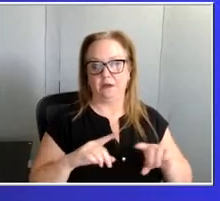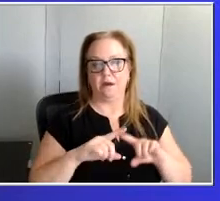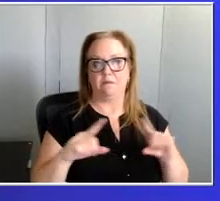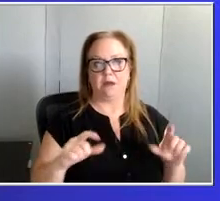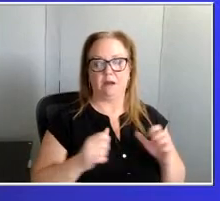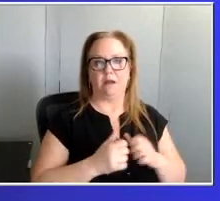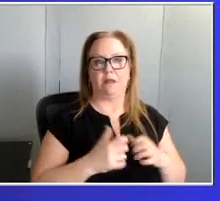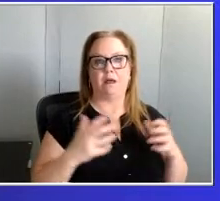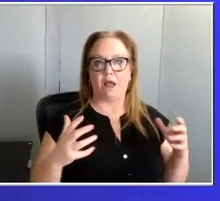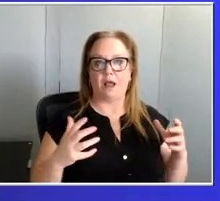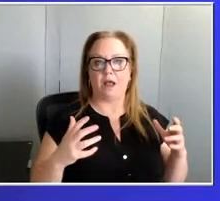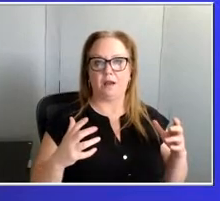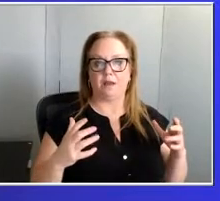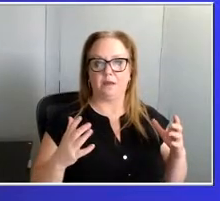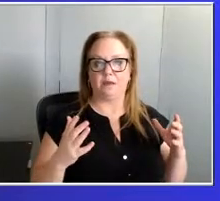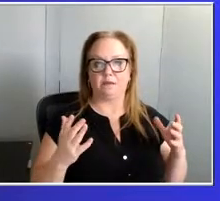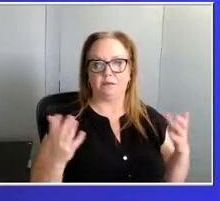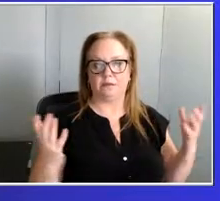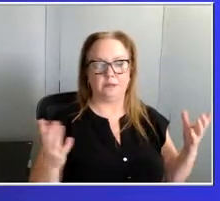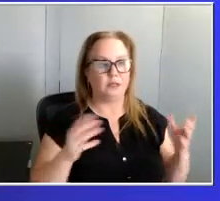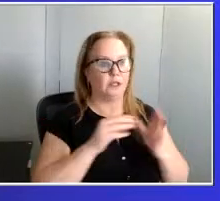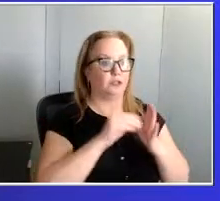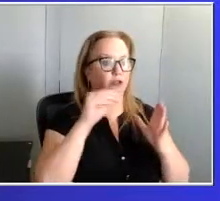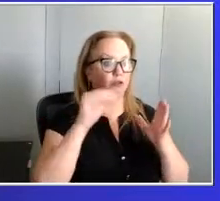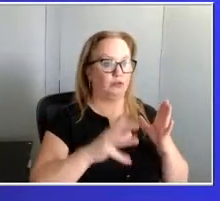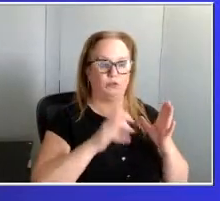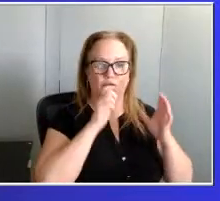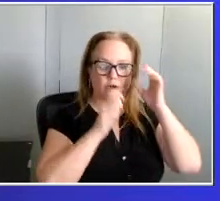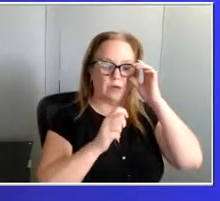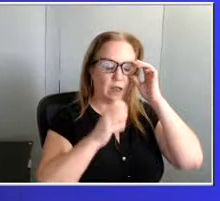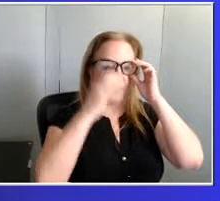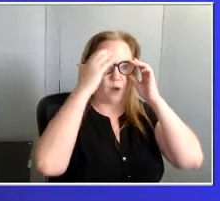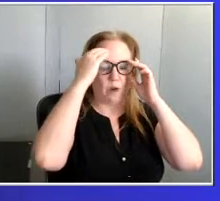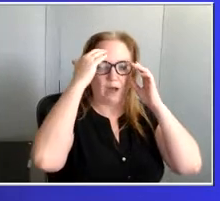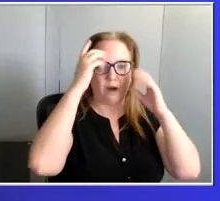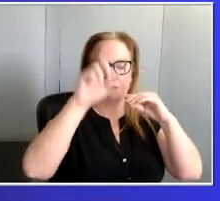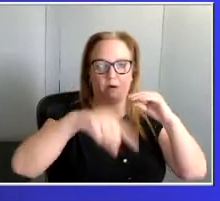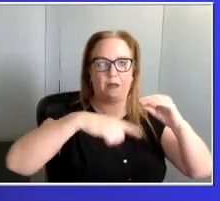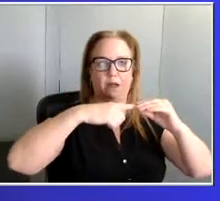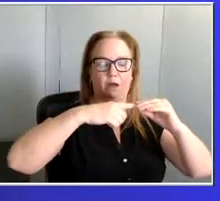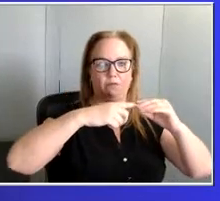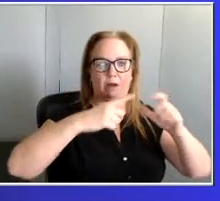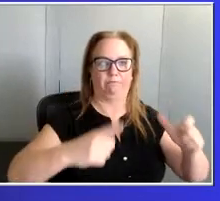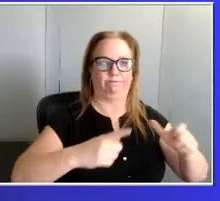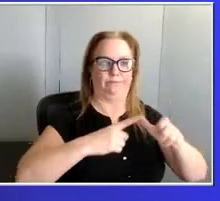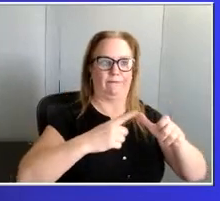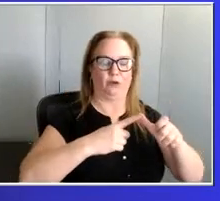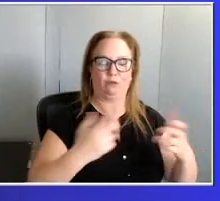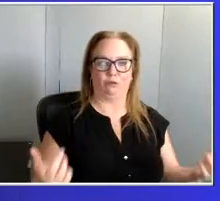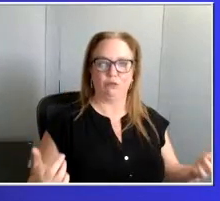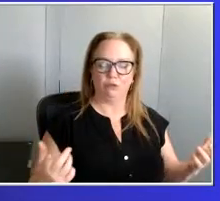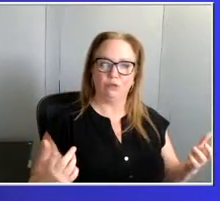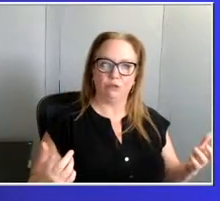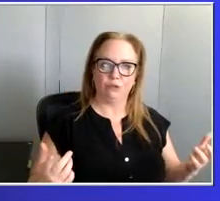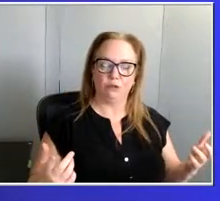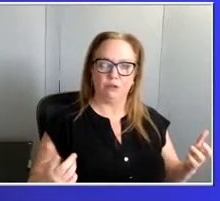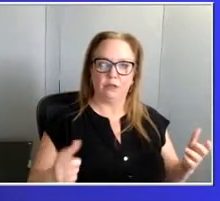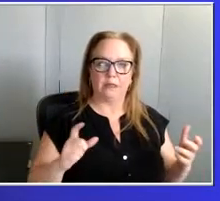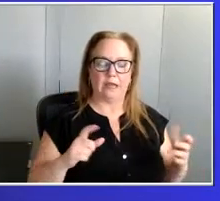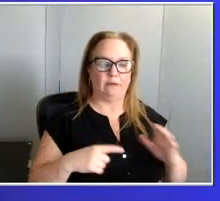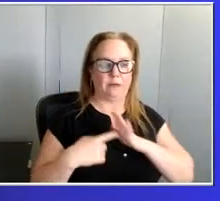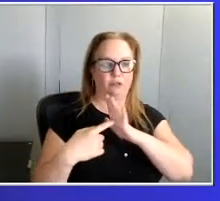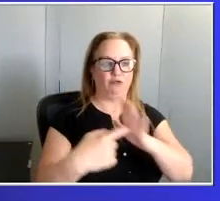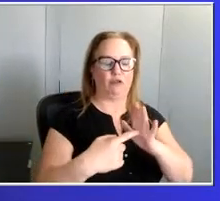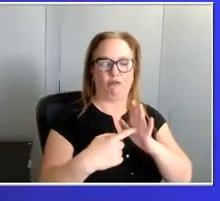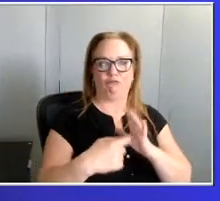it is stuff that students are not aware of right at the front. They have to, be shown that